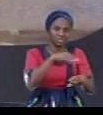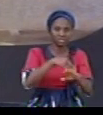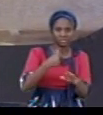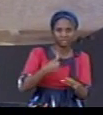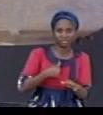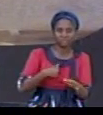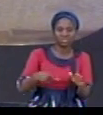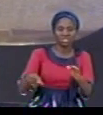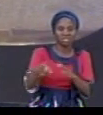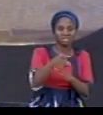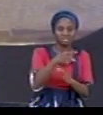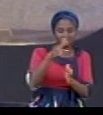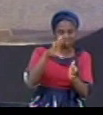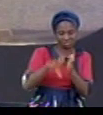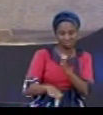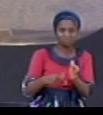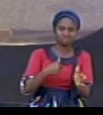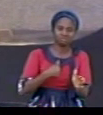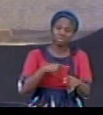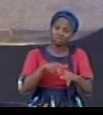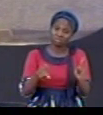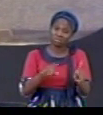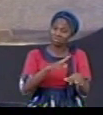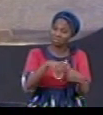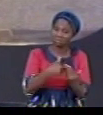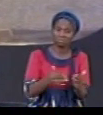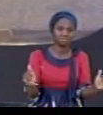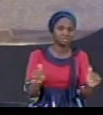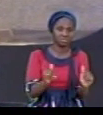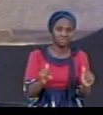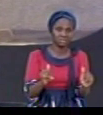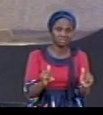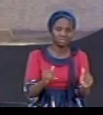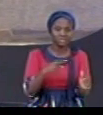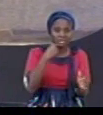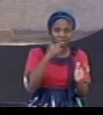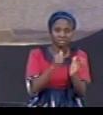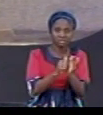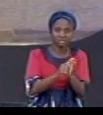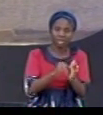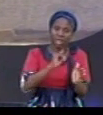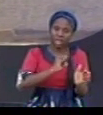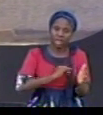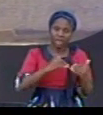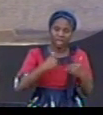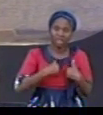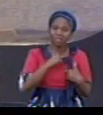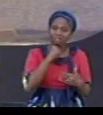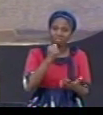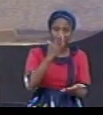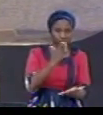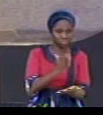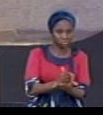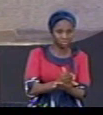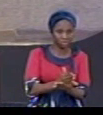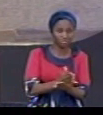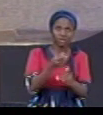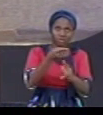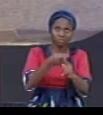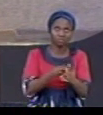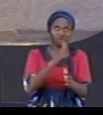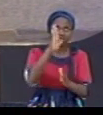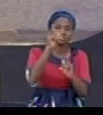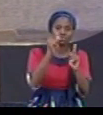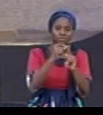they deride me. But all the same, it says, I have not declined from your word. Look at